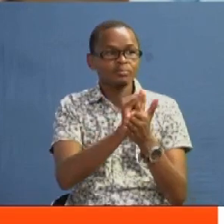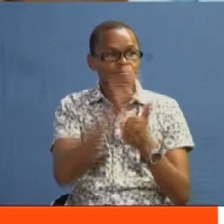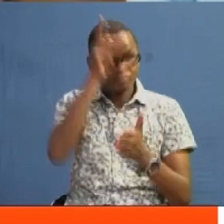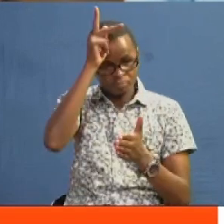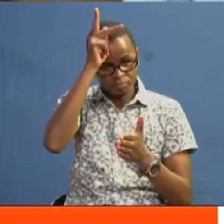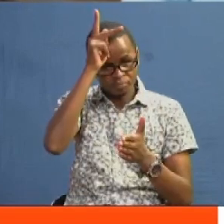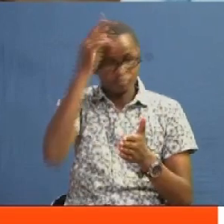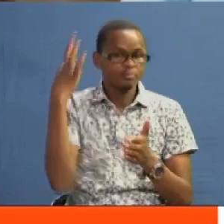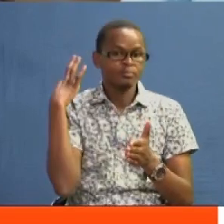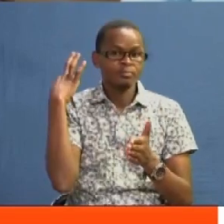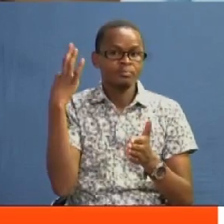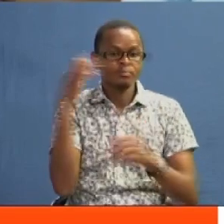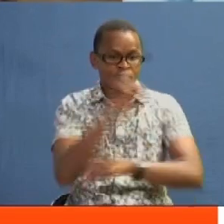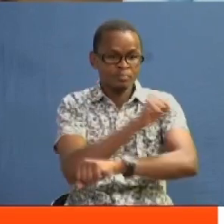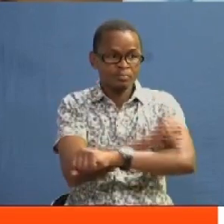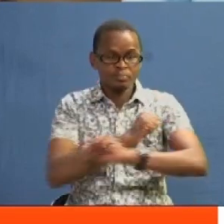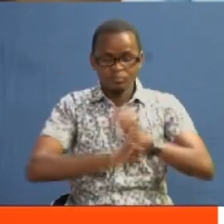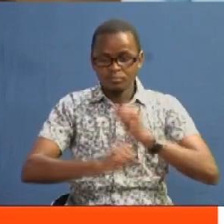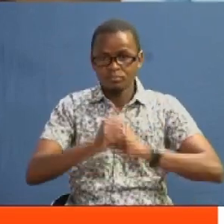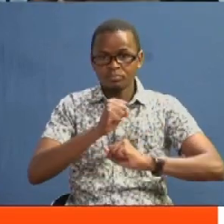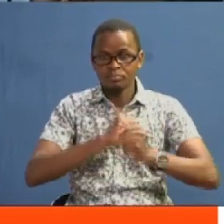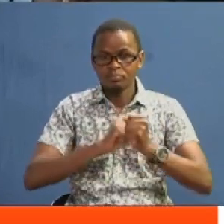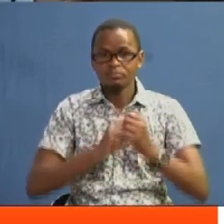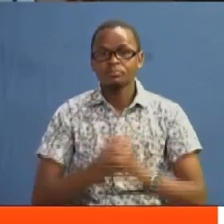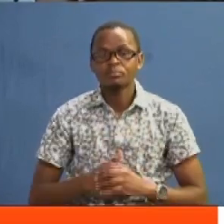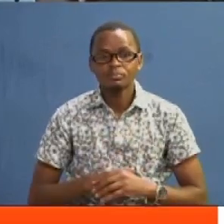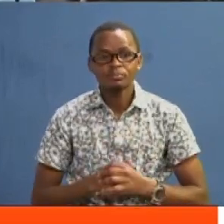against previously set standards of performance.